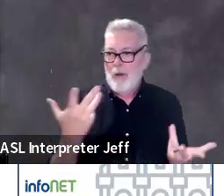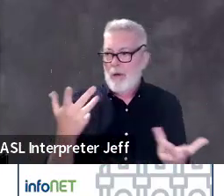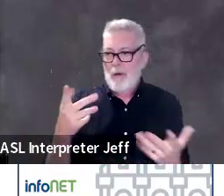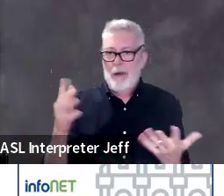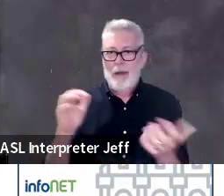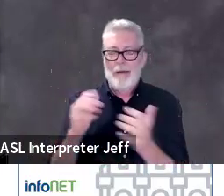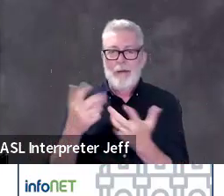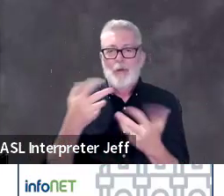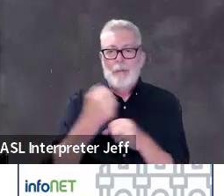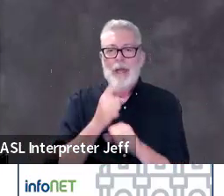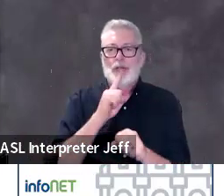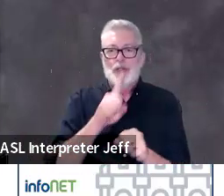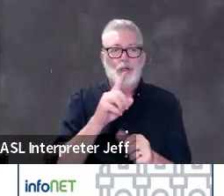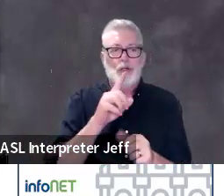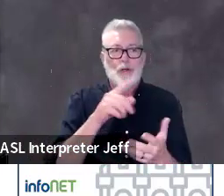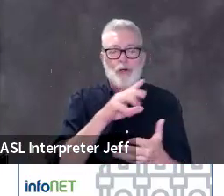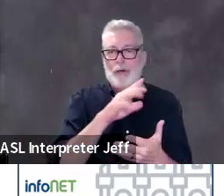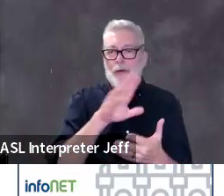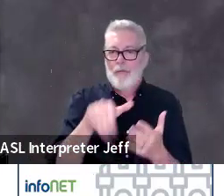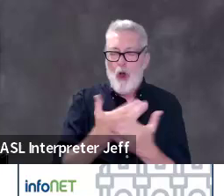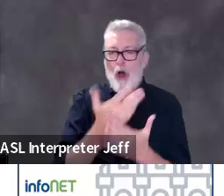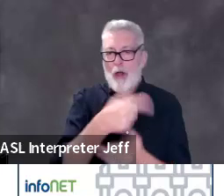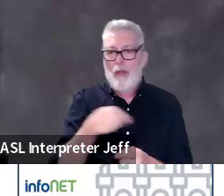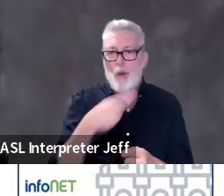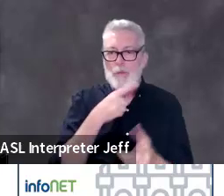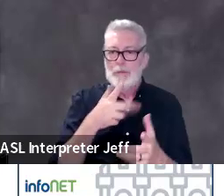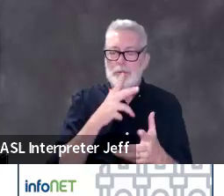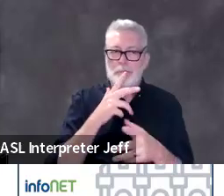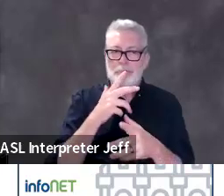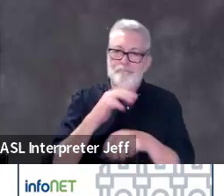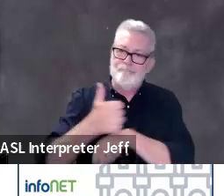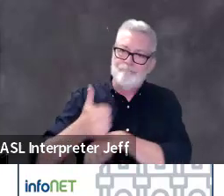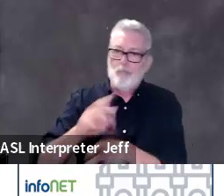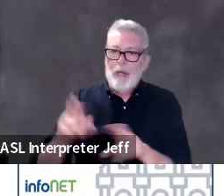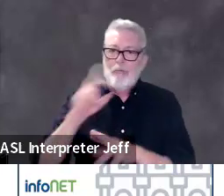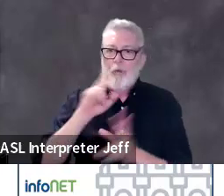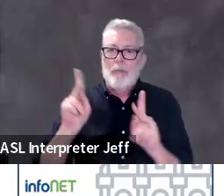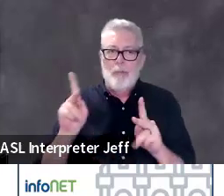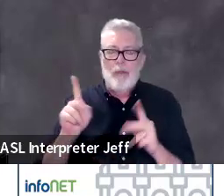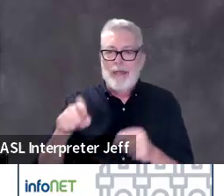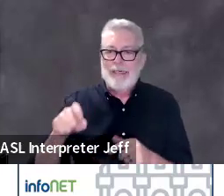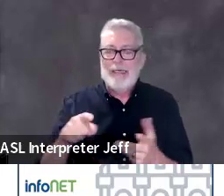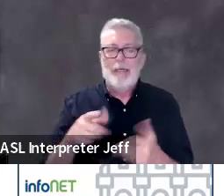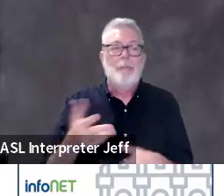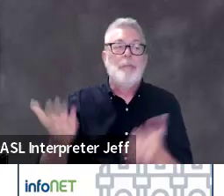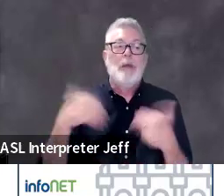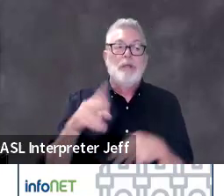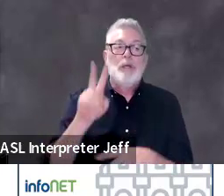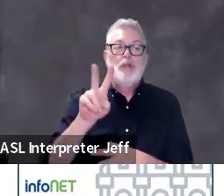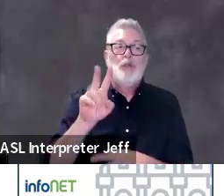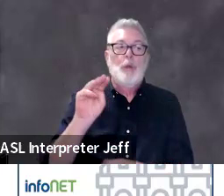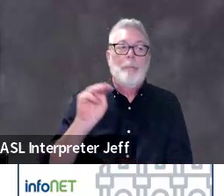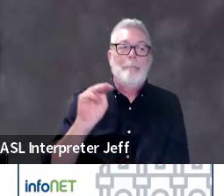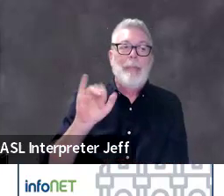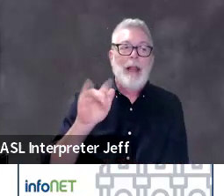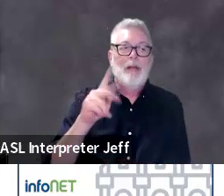make sure you have all those employment supports that are going to be needed for people. There was a $2 million increase for